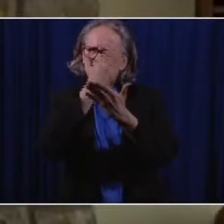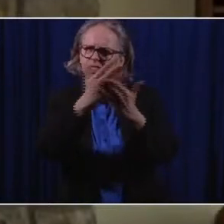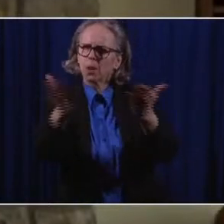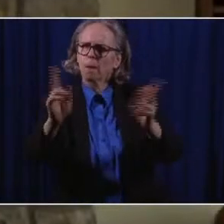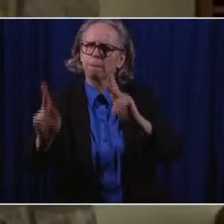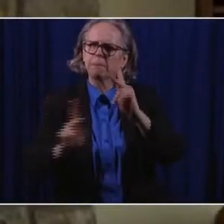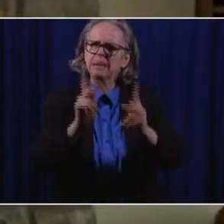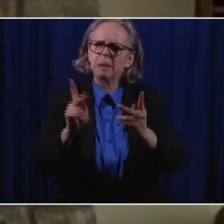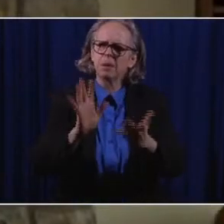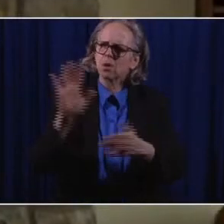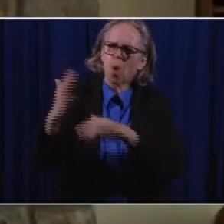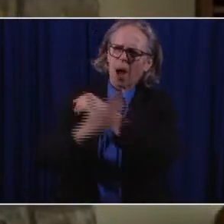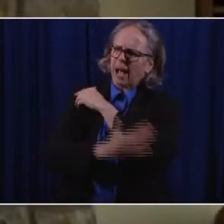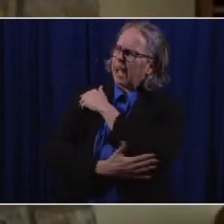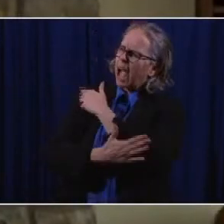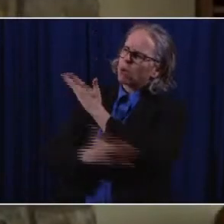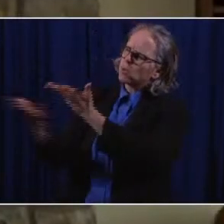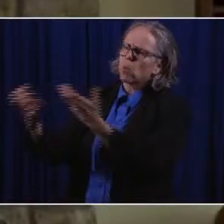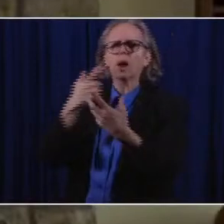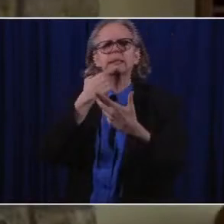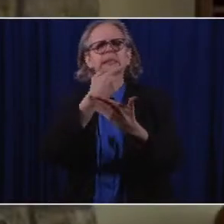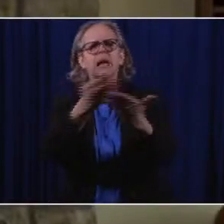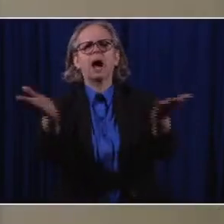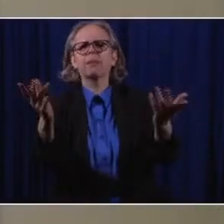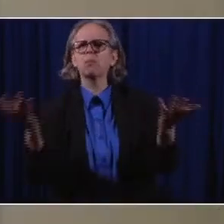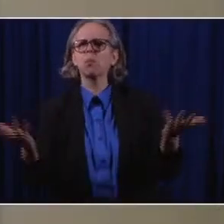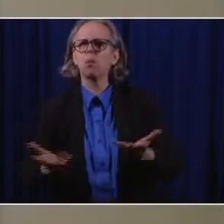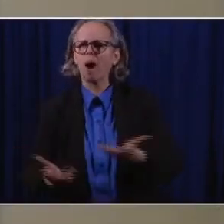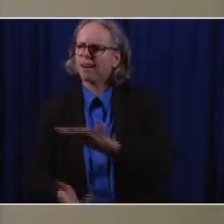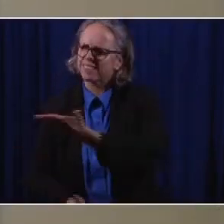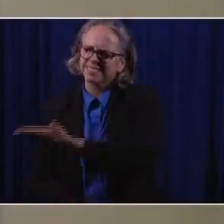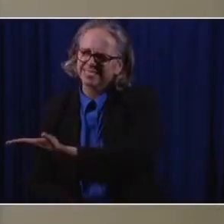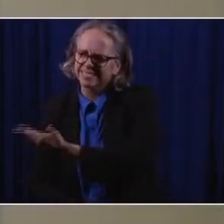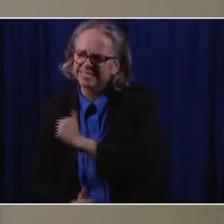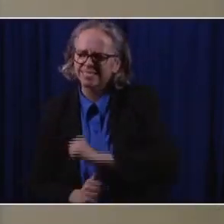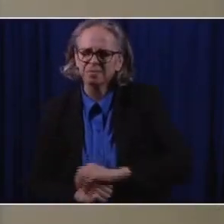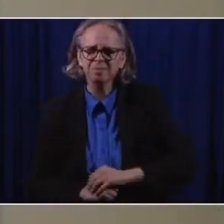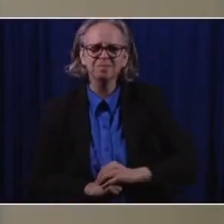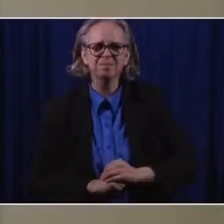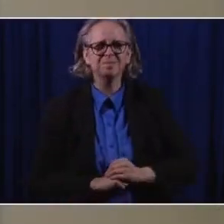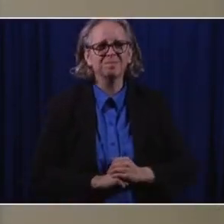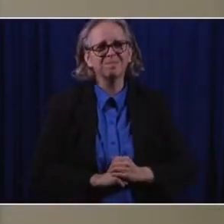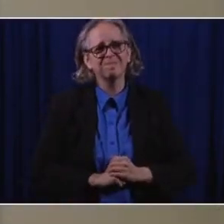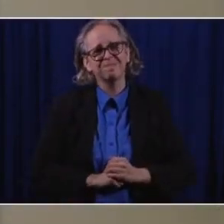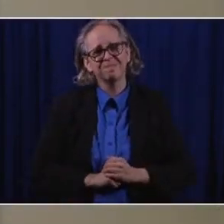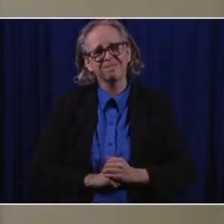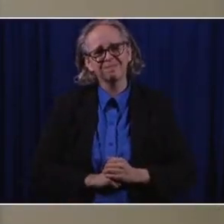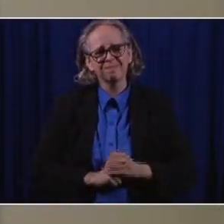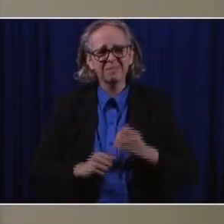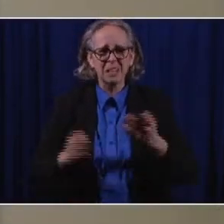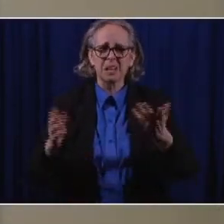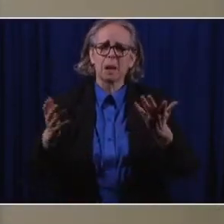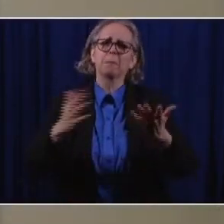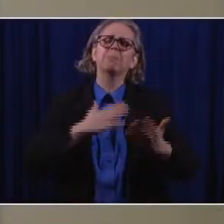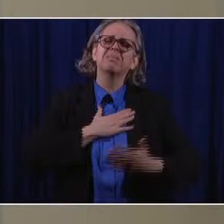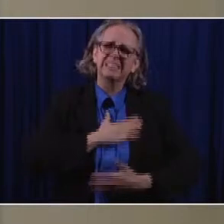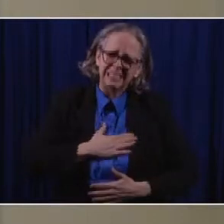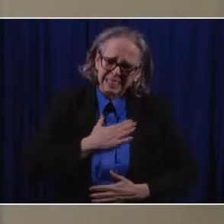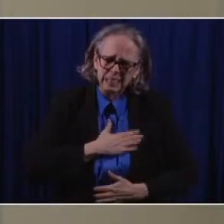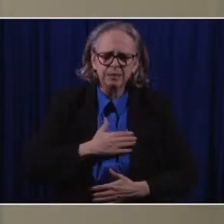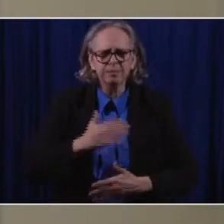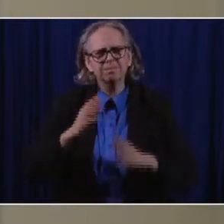and going forward? Yeah. Well, I think people just need to be reasonable. People have been through this long